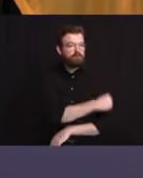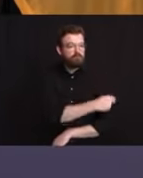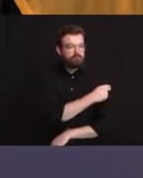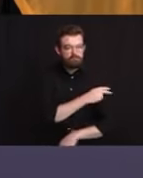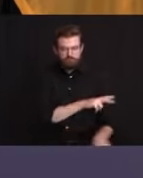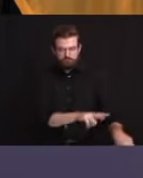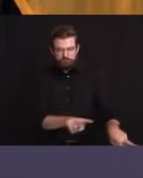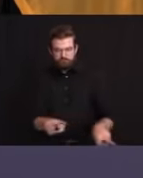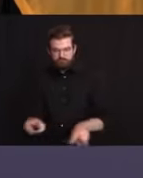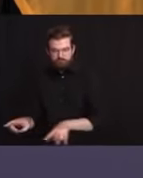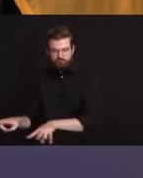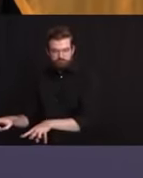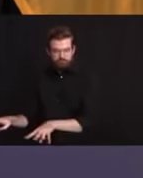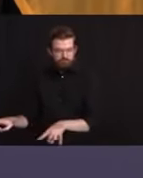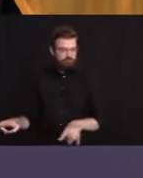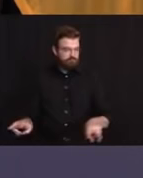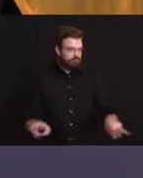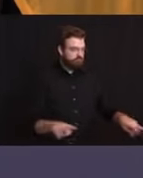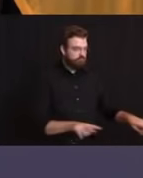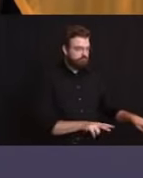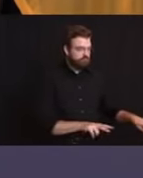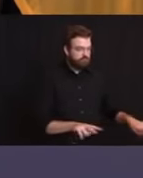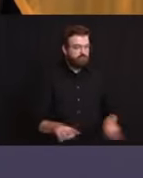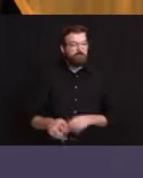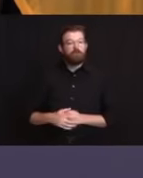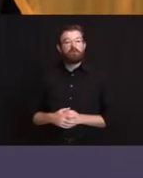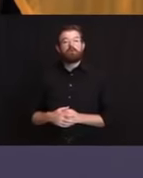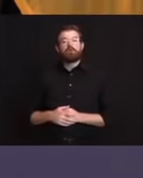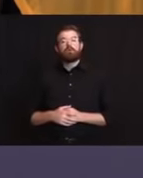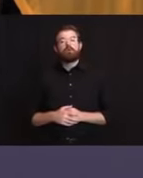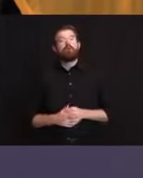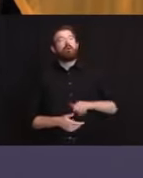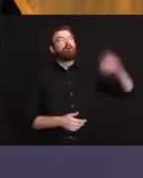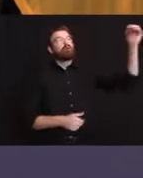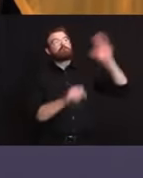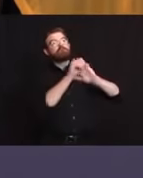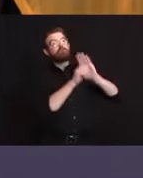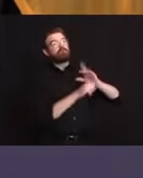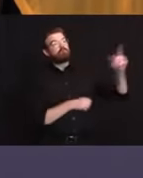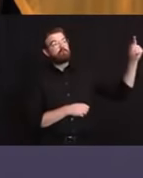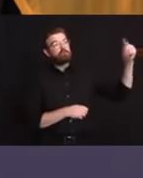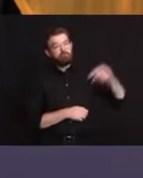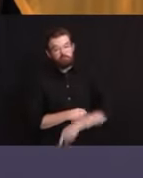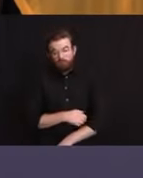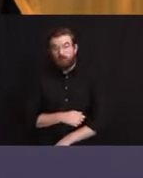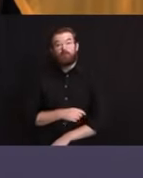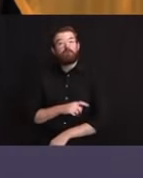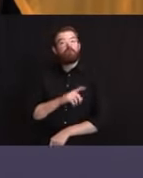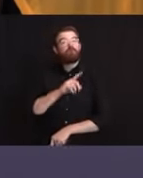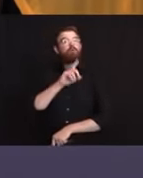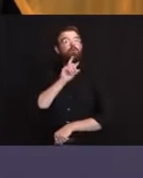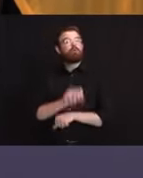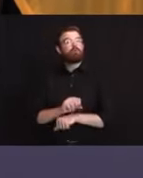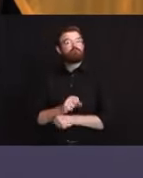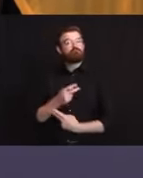that the self-quarantining and the survey app that you've put up is working, and so far we think so far so